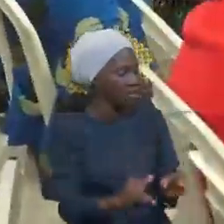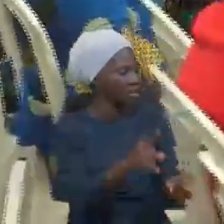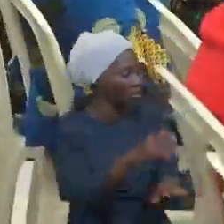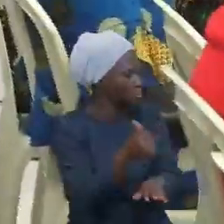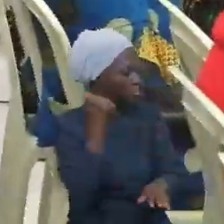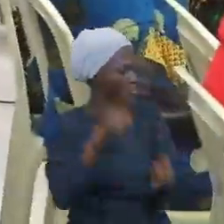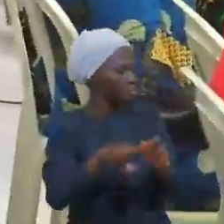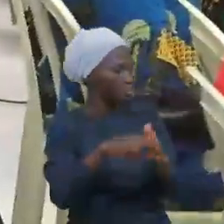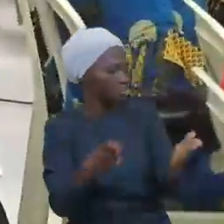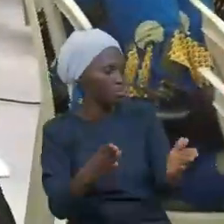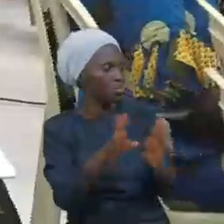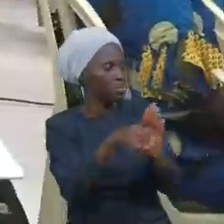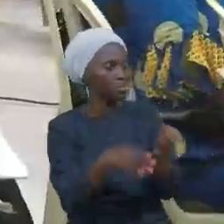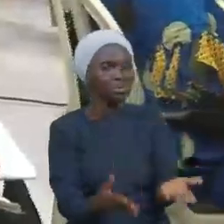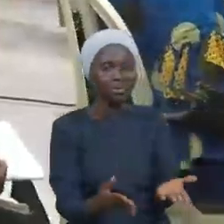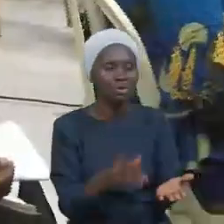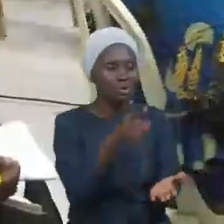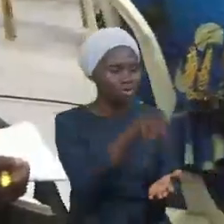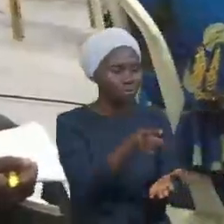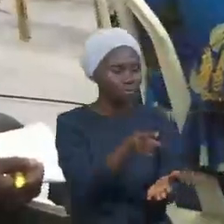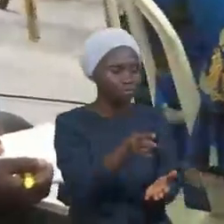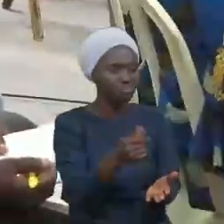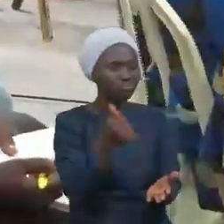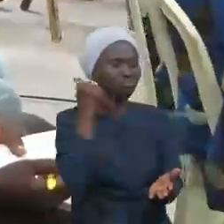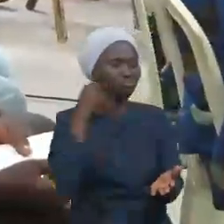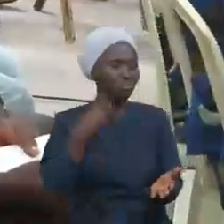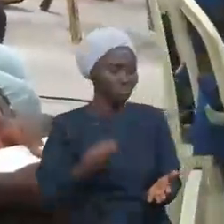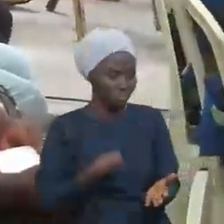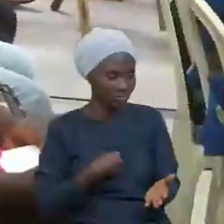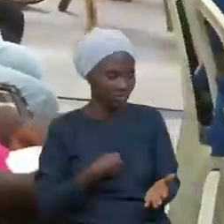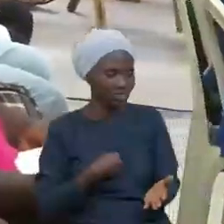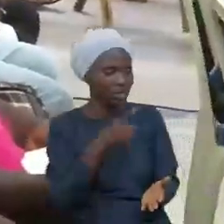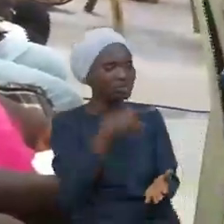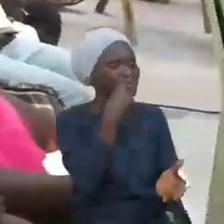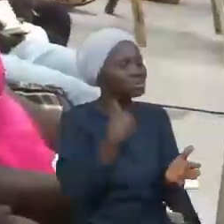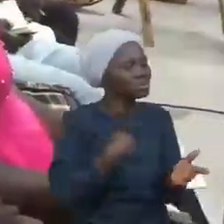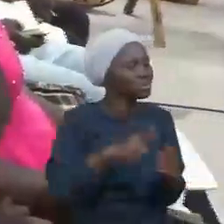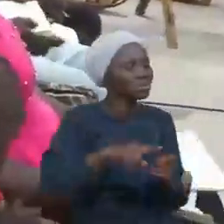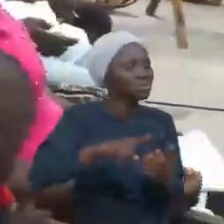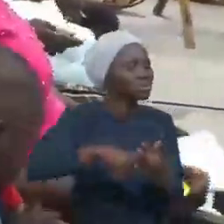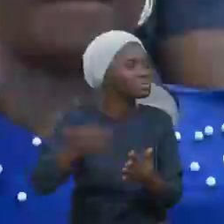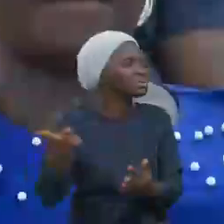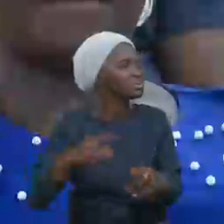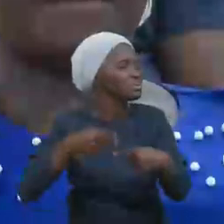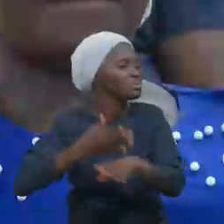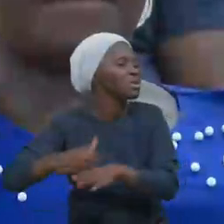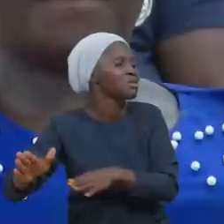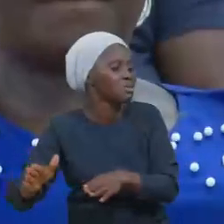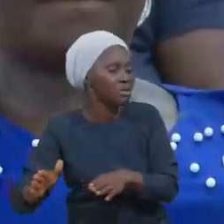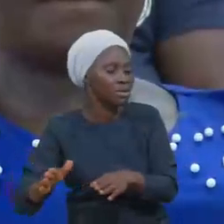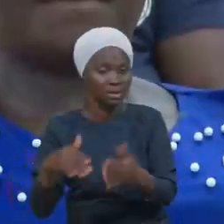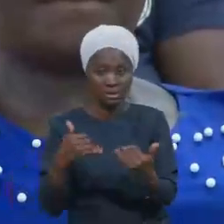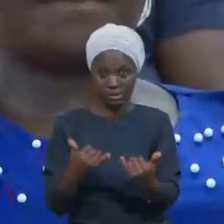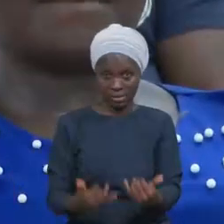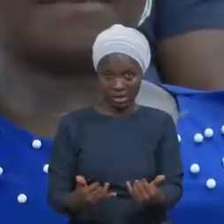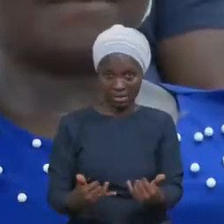the door. You shunned me. You told me to go away. Now, he is